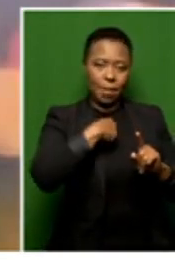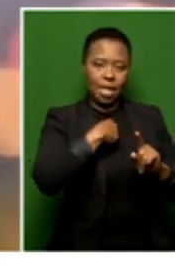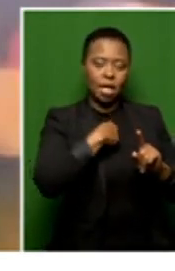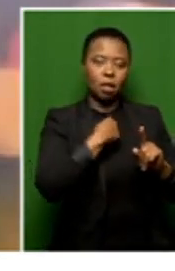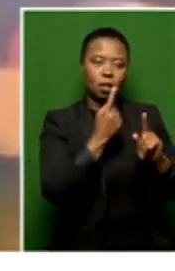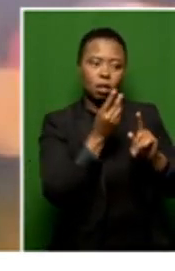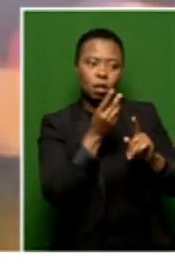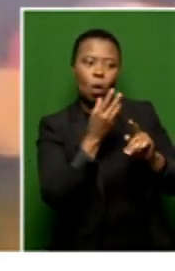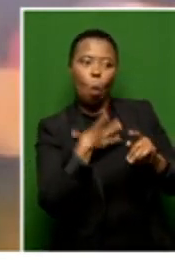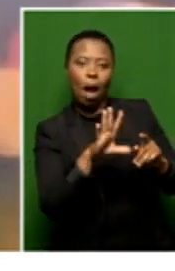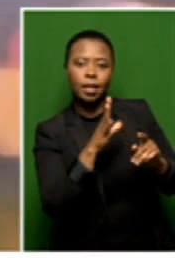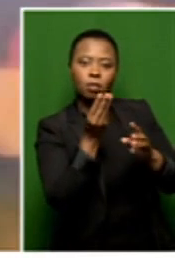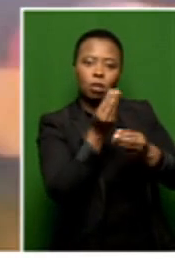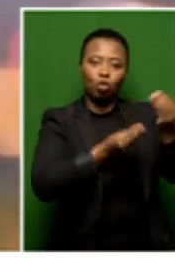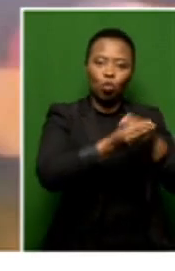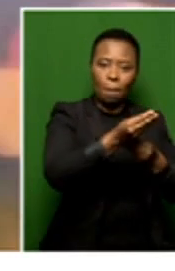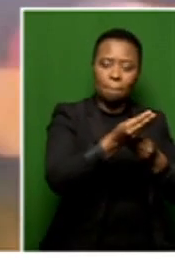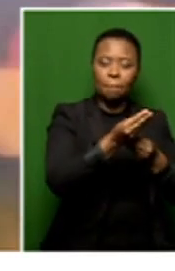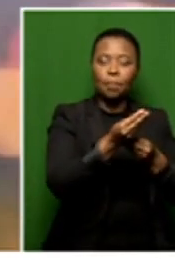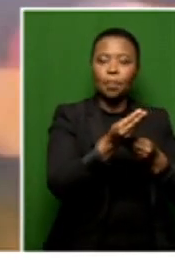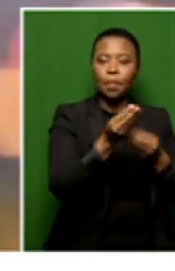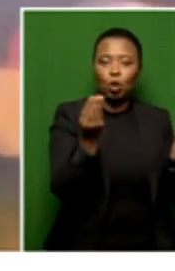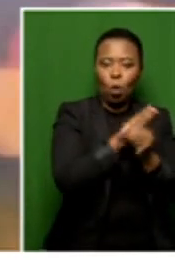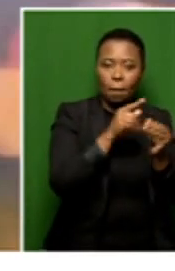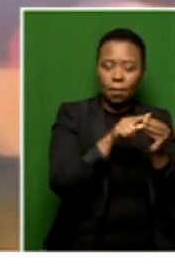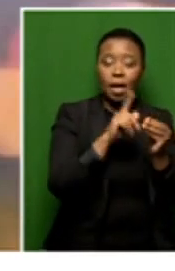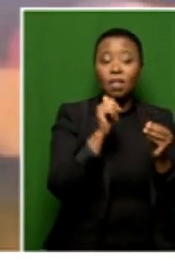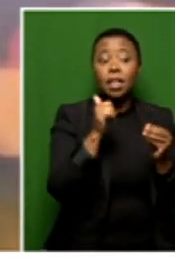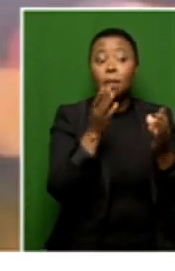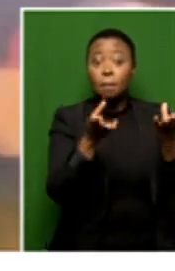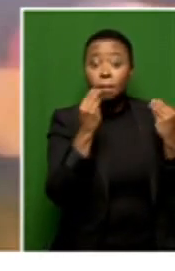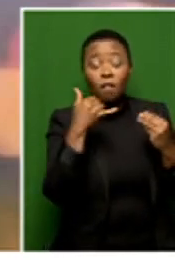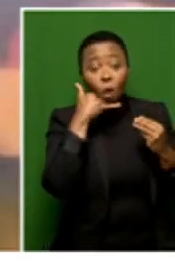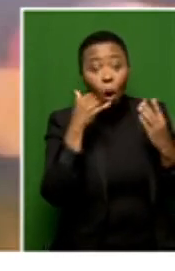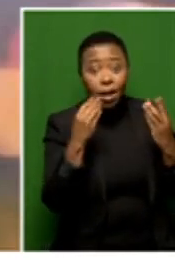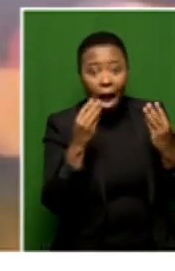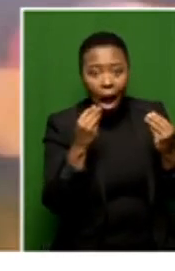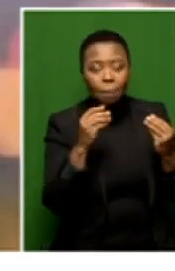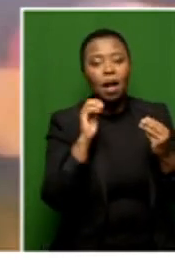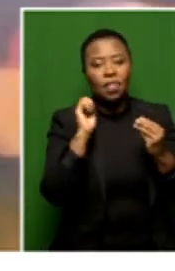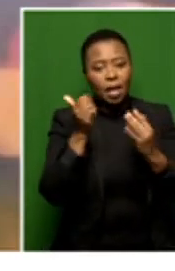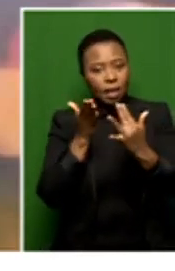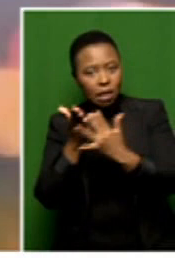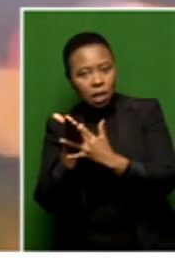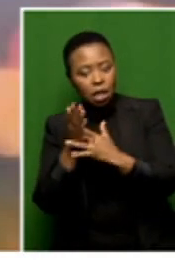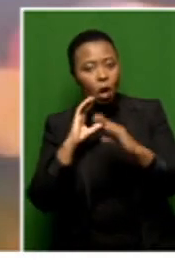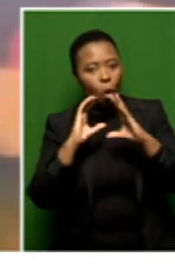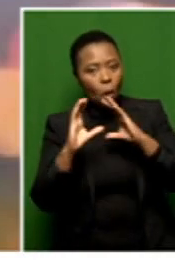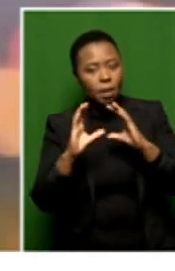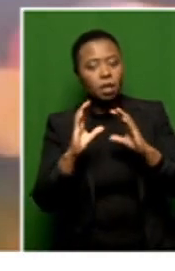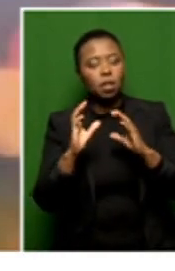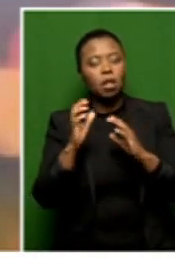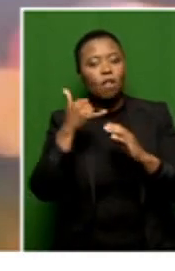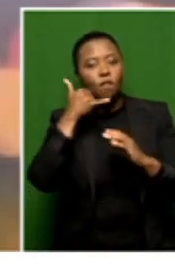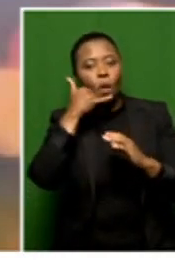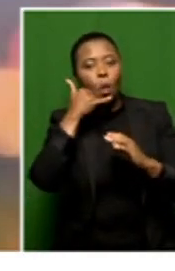So then as soon as the fraudster has a hold of the mobile number, they can intercept communication, receive